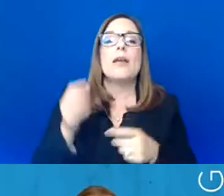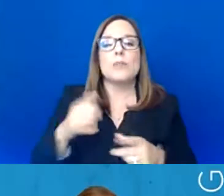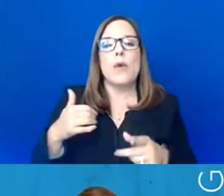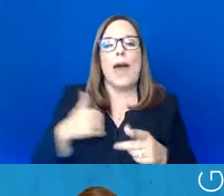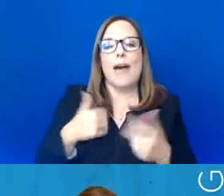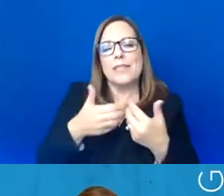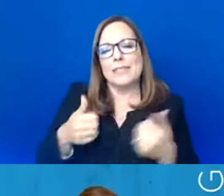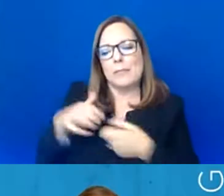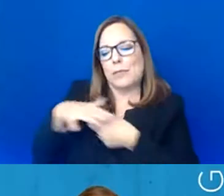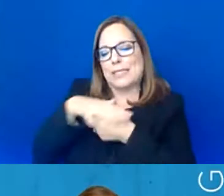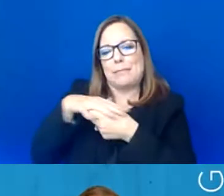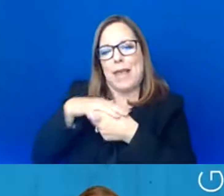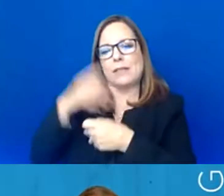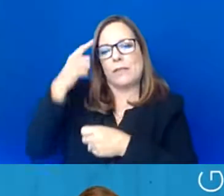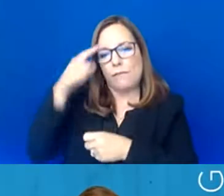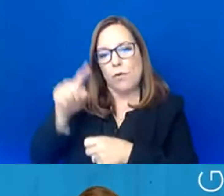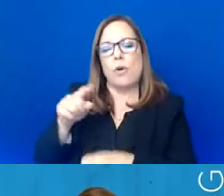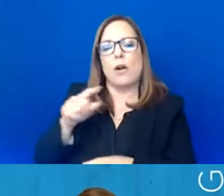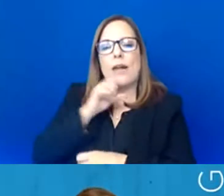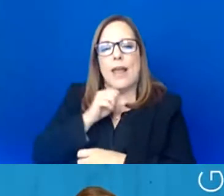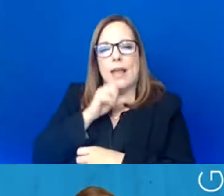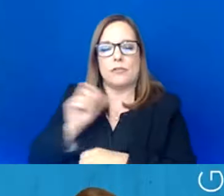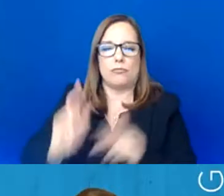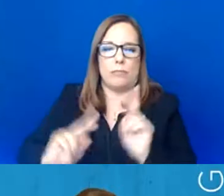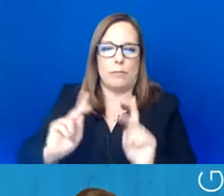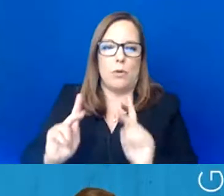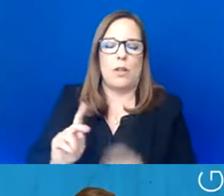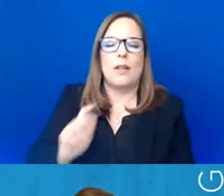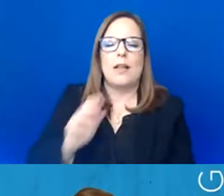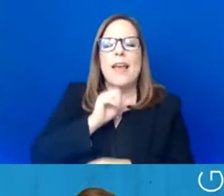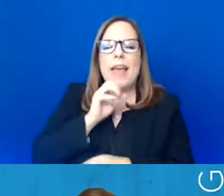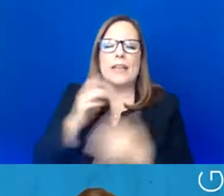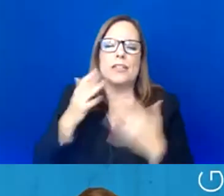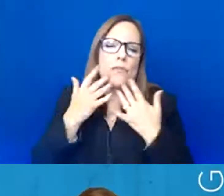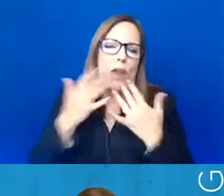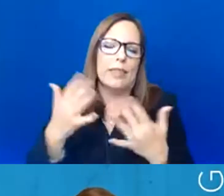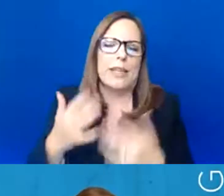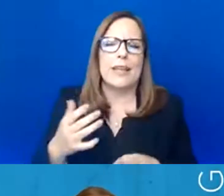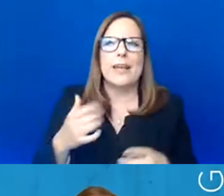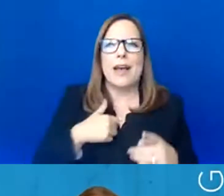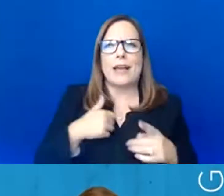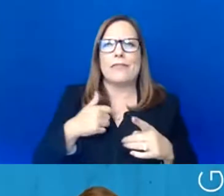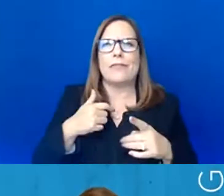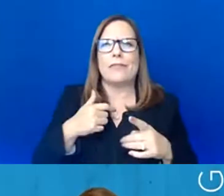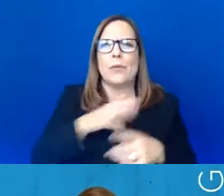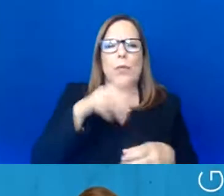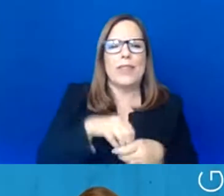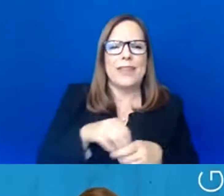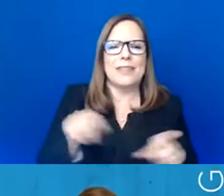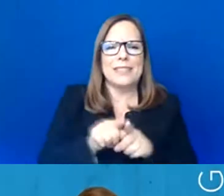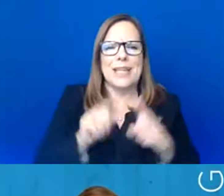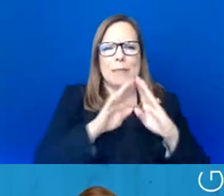within a shelter, sort of a shelter within a shelter concept, perhaps more security, perhaps a little bit